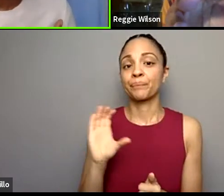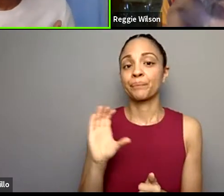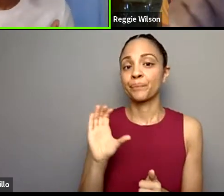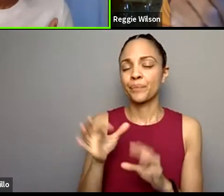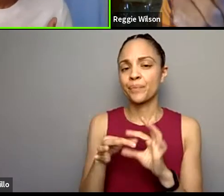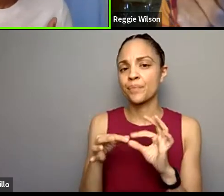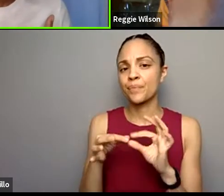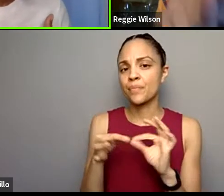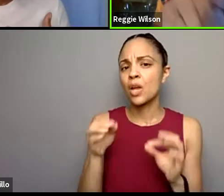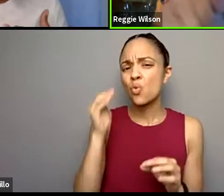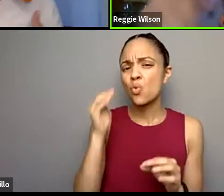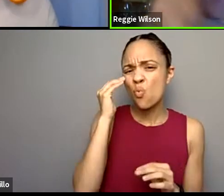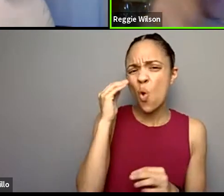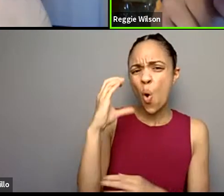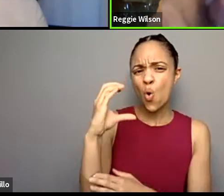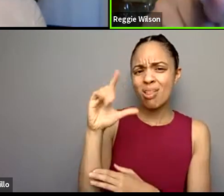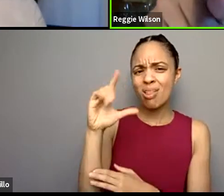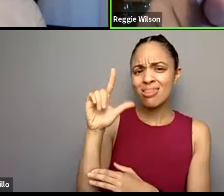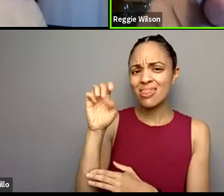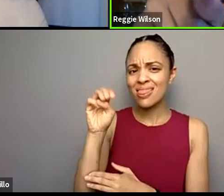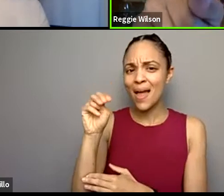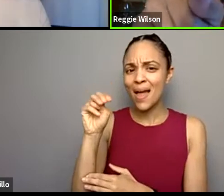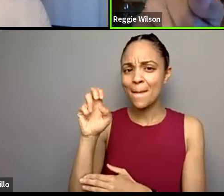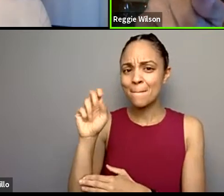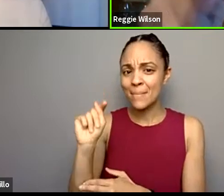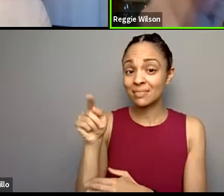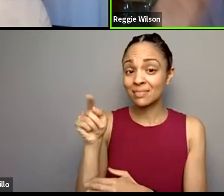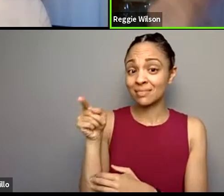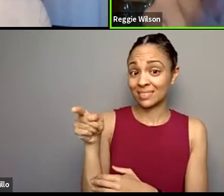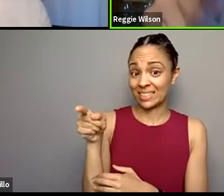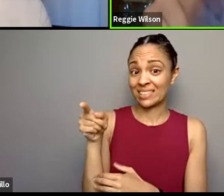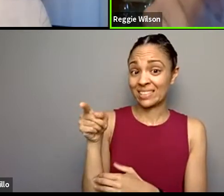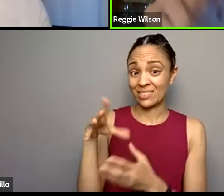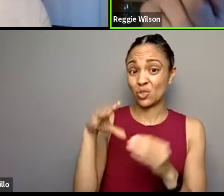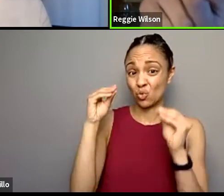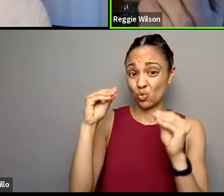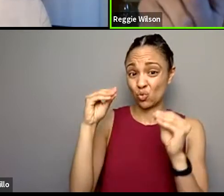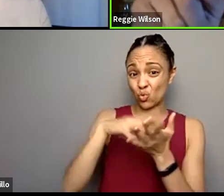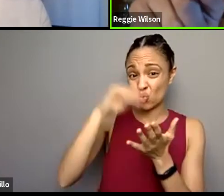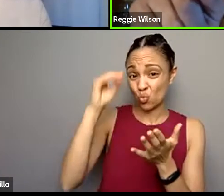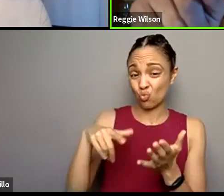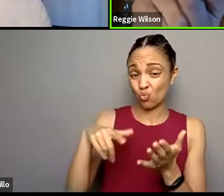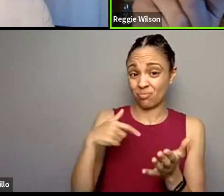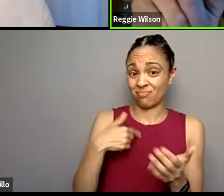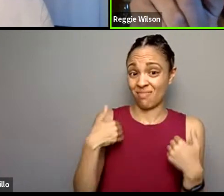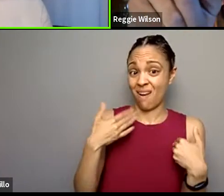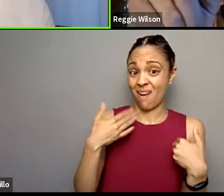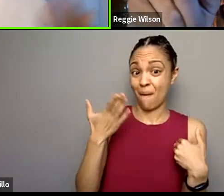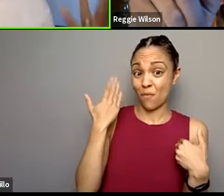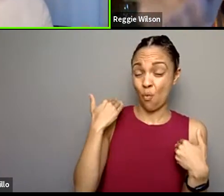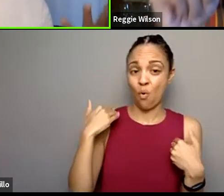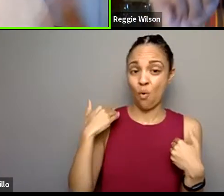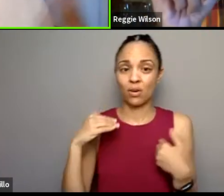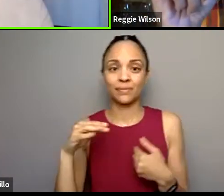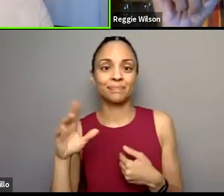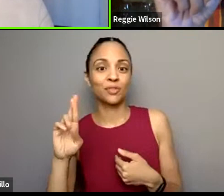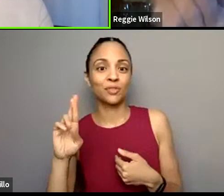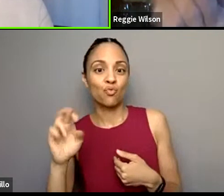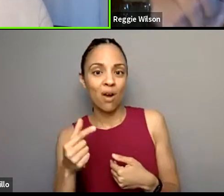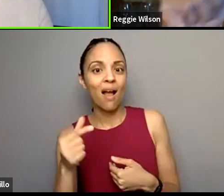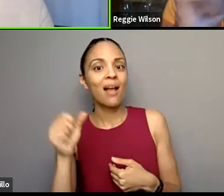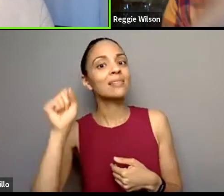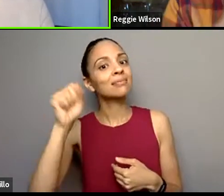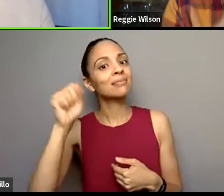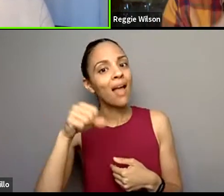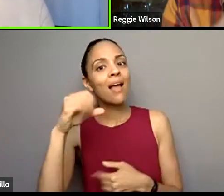way. And he was recommended by, because he was at the Ailey Fordham. Yes, my student.